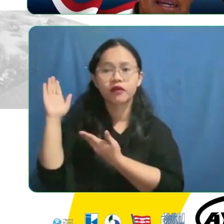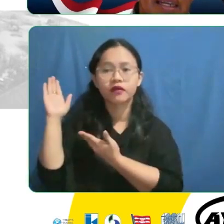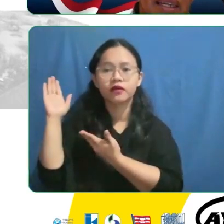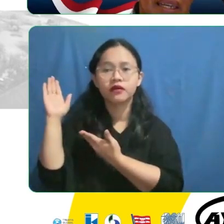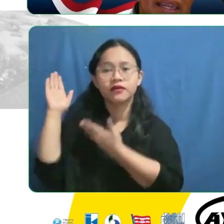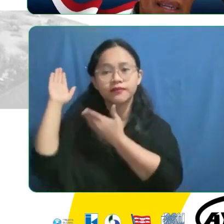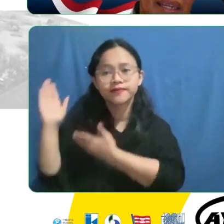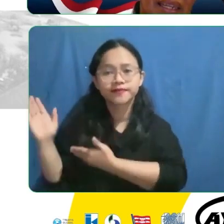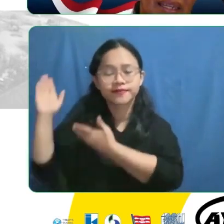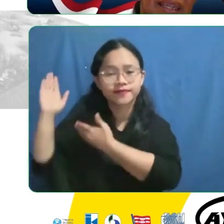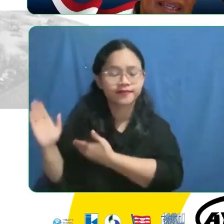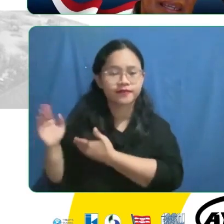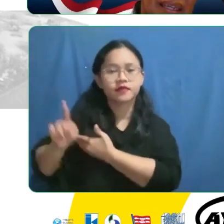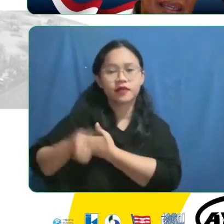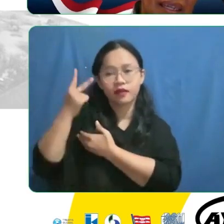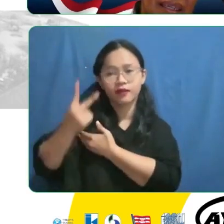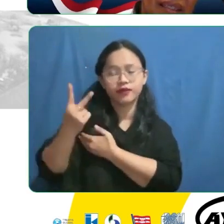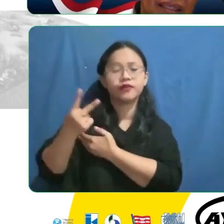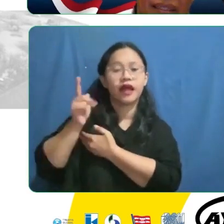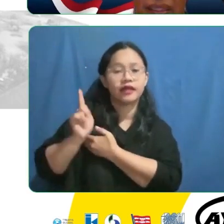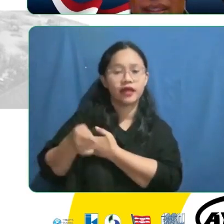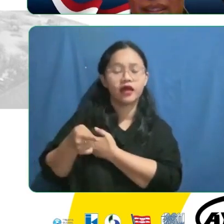then the